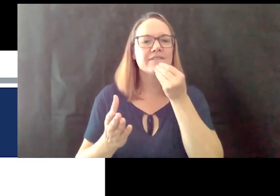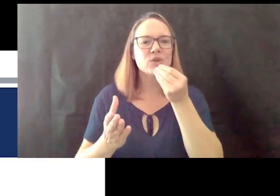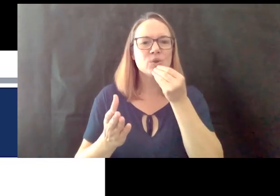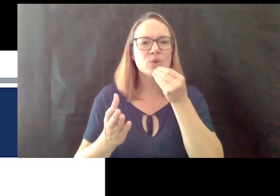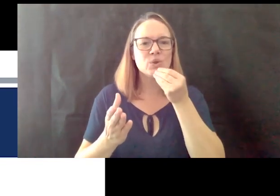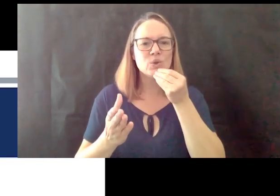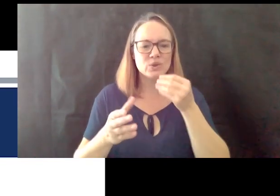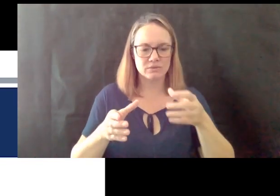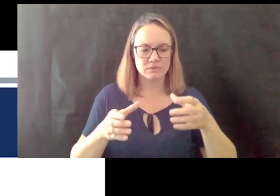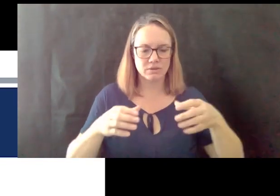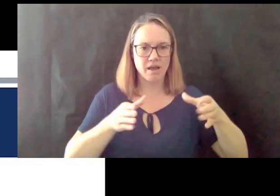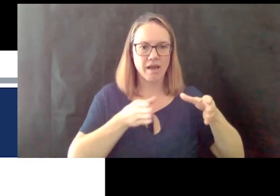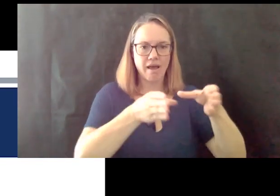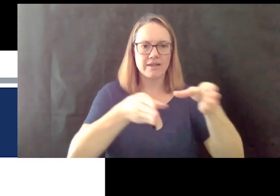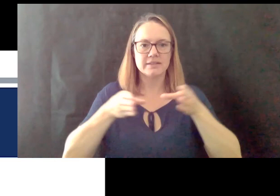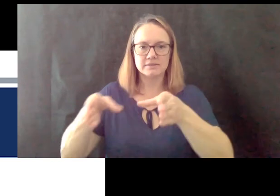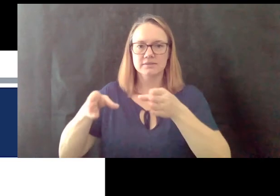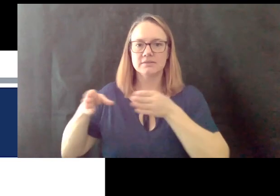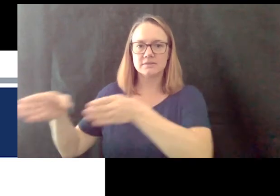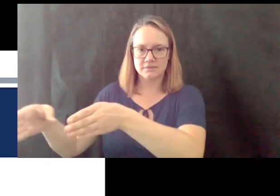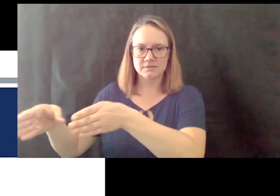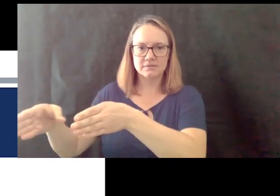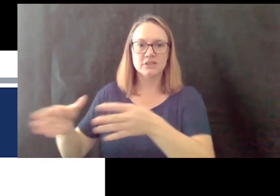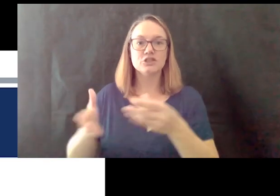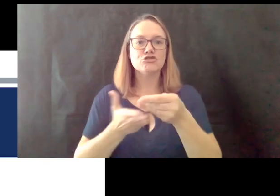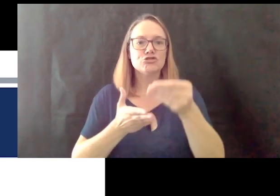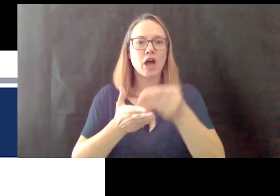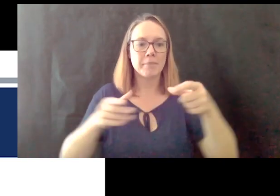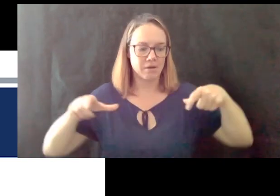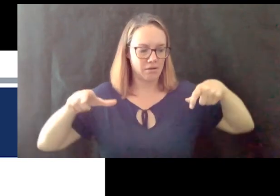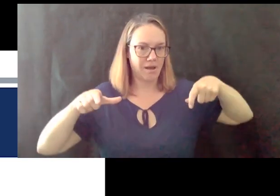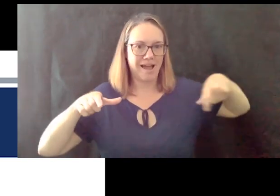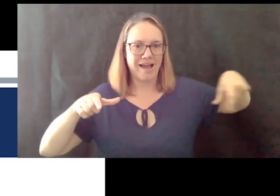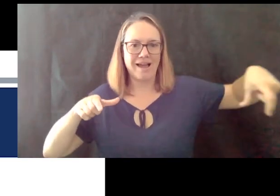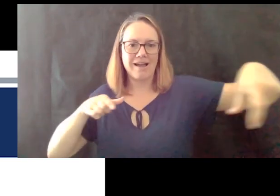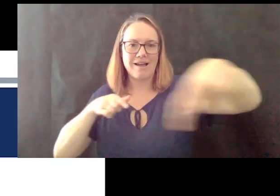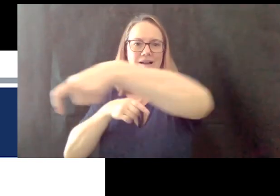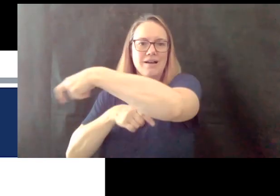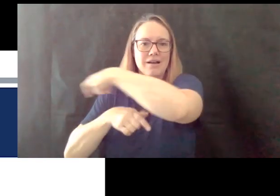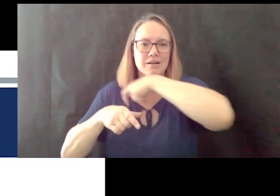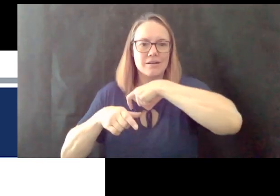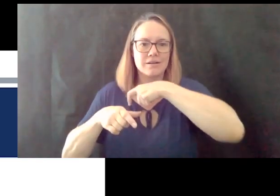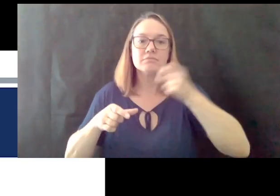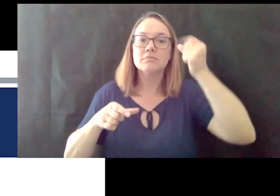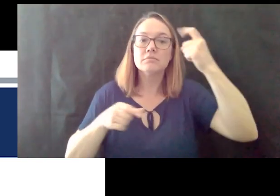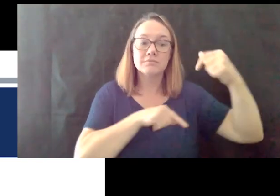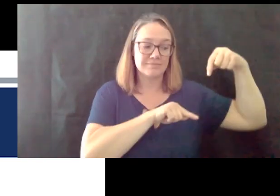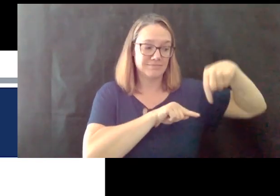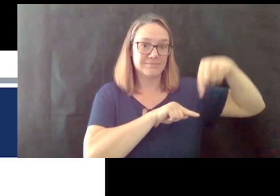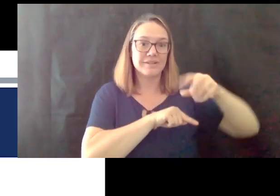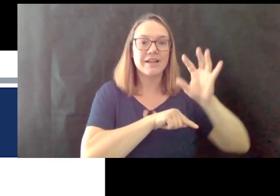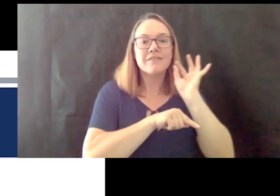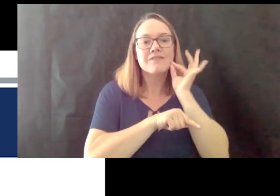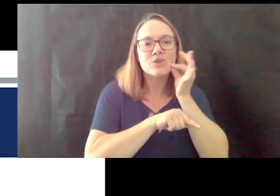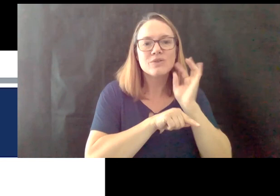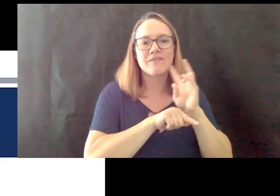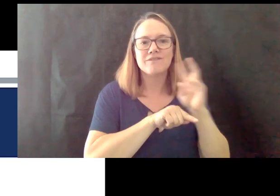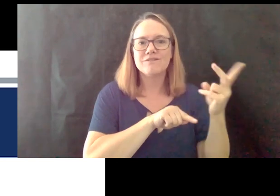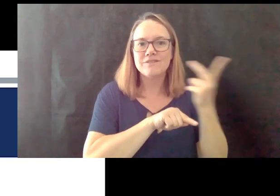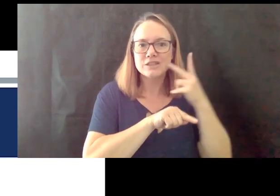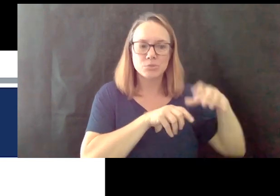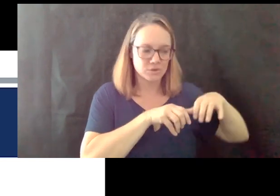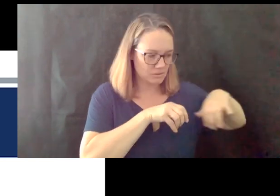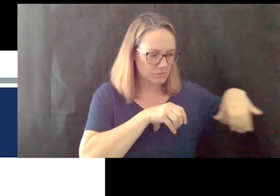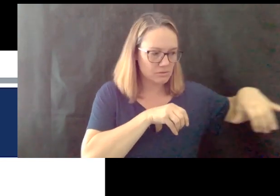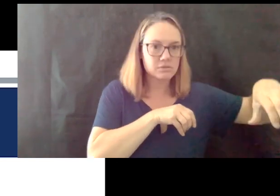shop the outside aisles of the grocery store first. Those are the aisles that contain your fresh fruit, fresh produce. As